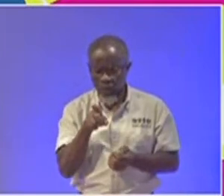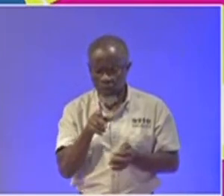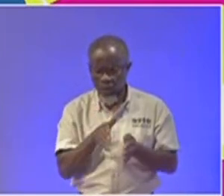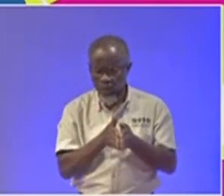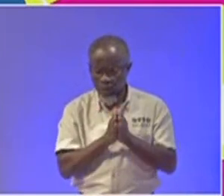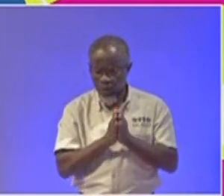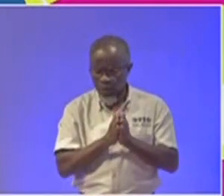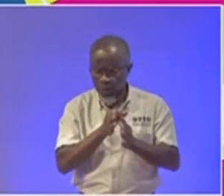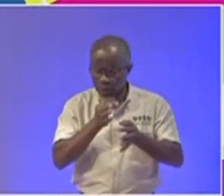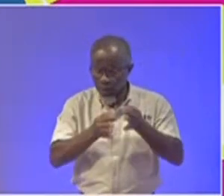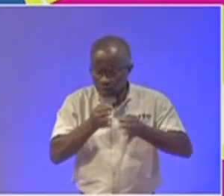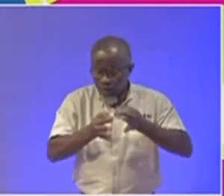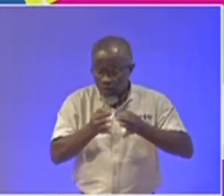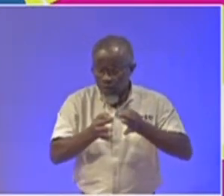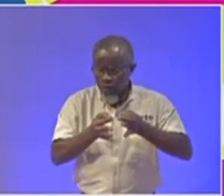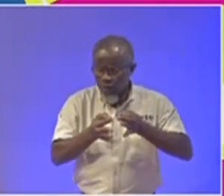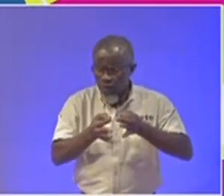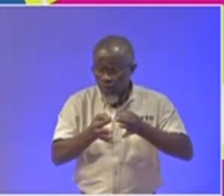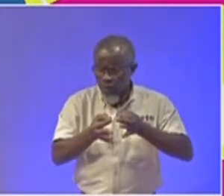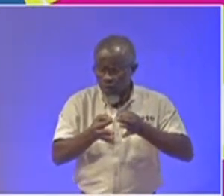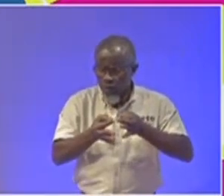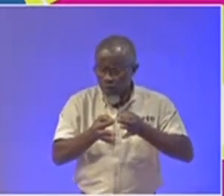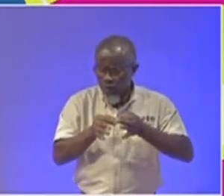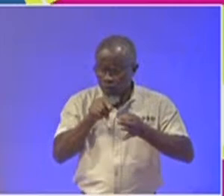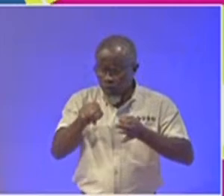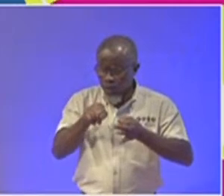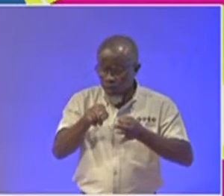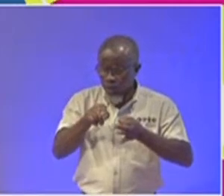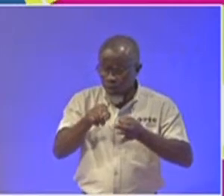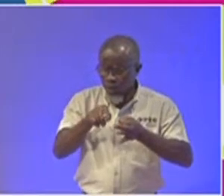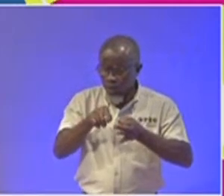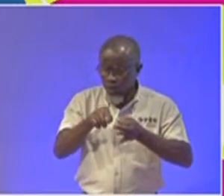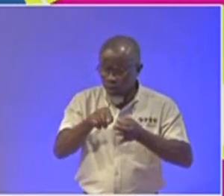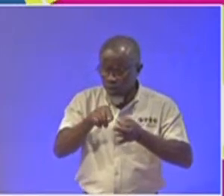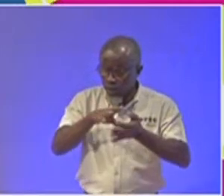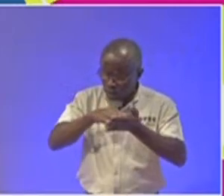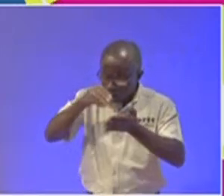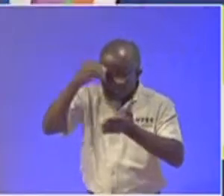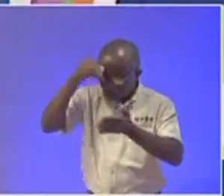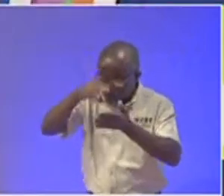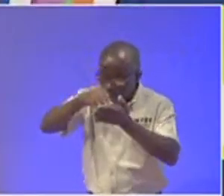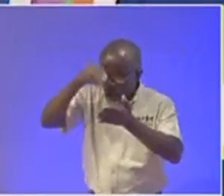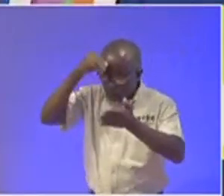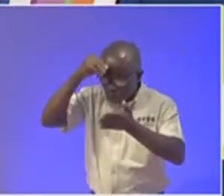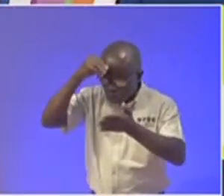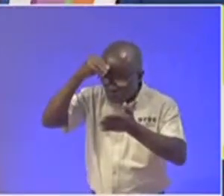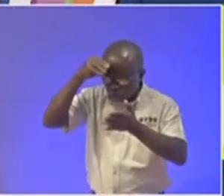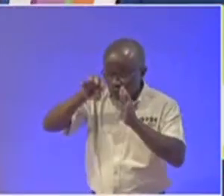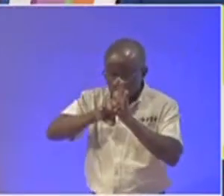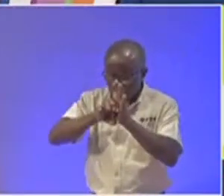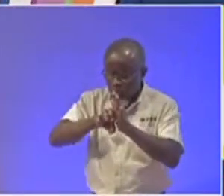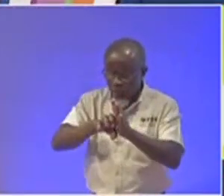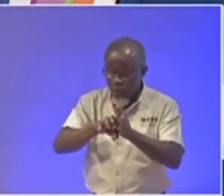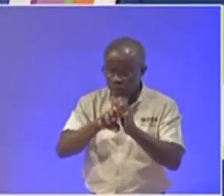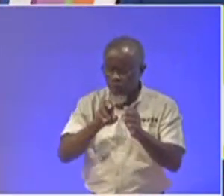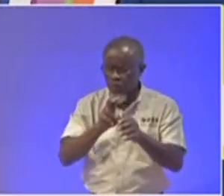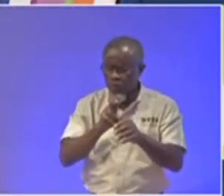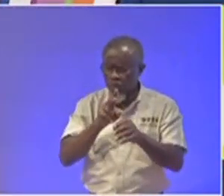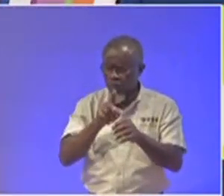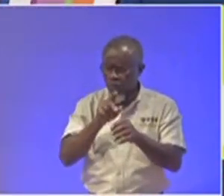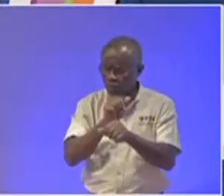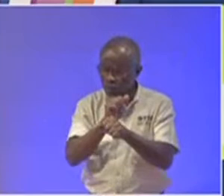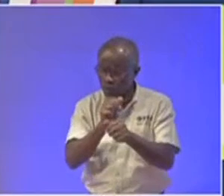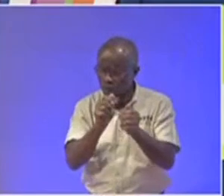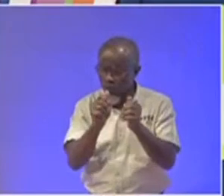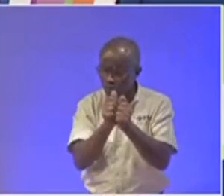and those courses that you would have done for, say, okay, we're dealing with somebody with dyslexia, dealing with somebody who